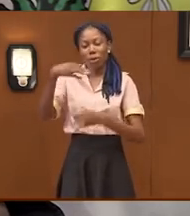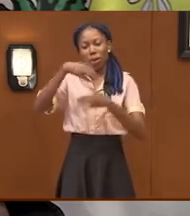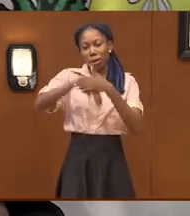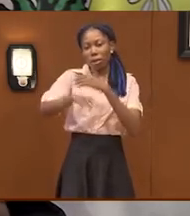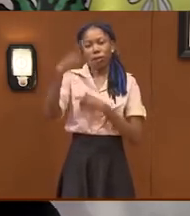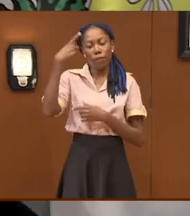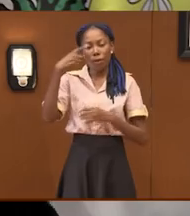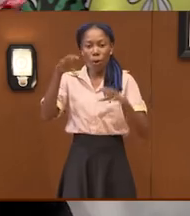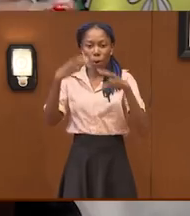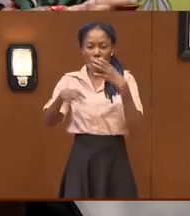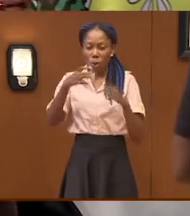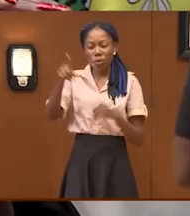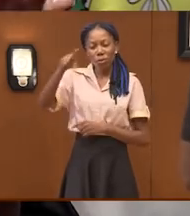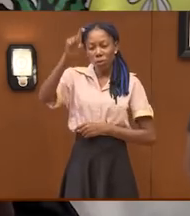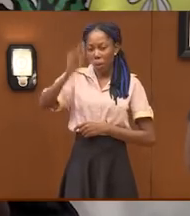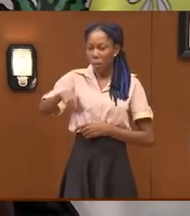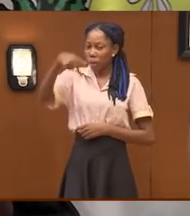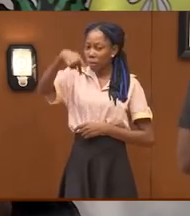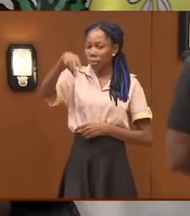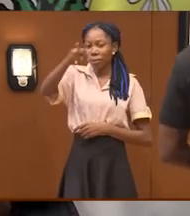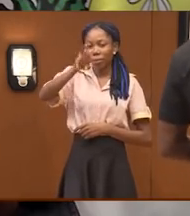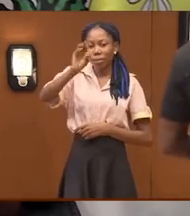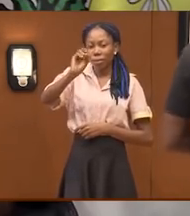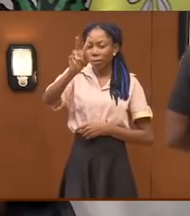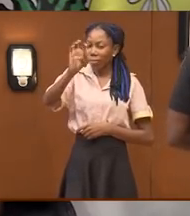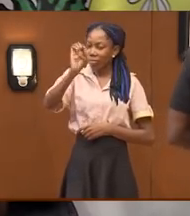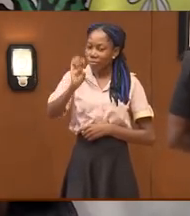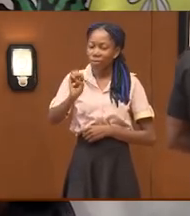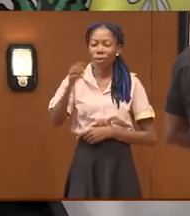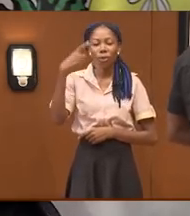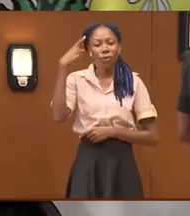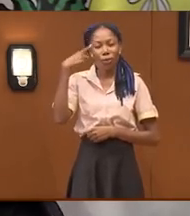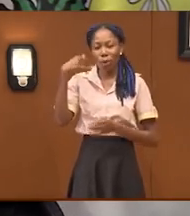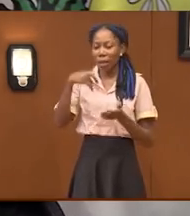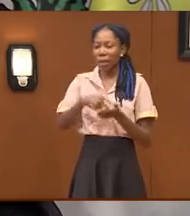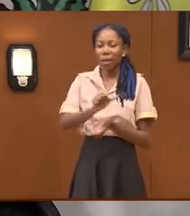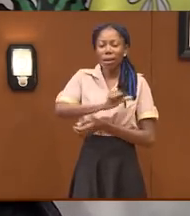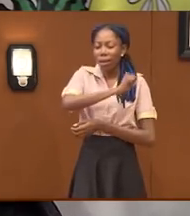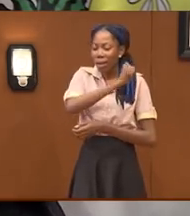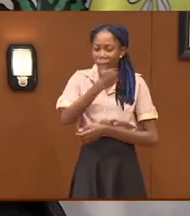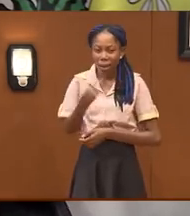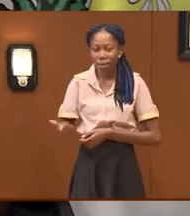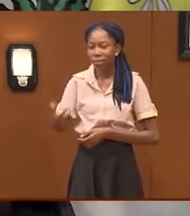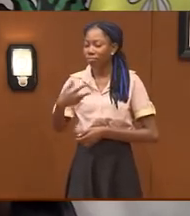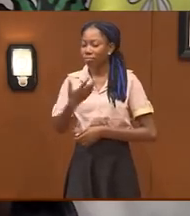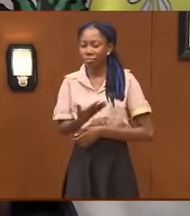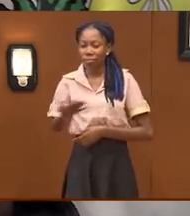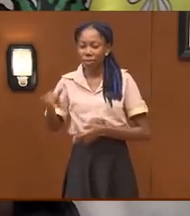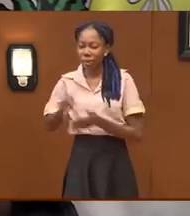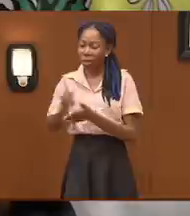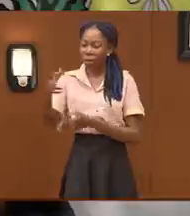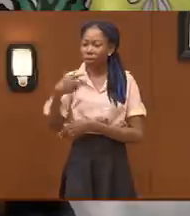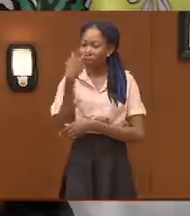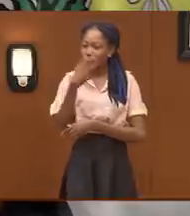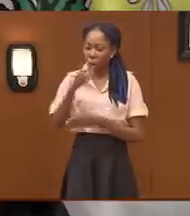you need to be able to prove everything you say. And you were very quick at casting aspersion at his